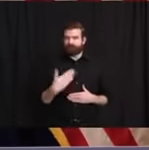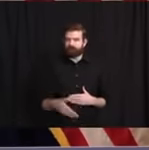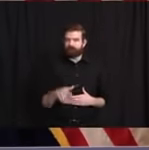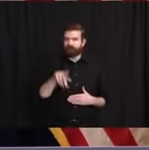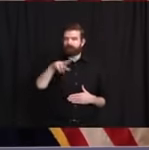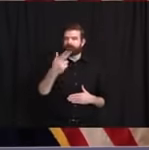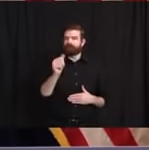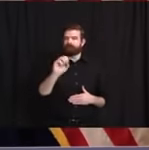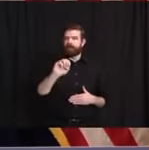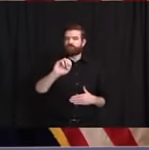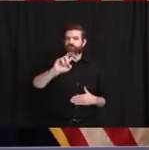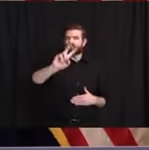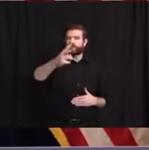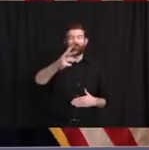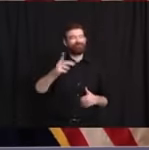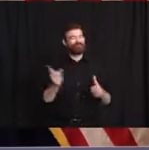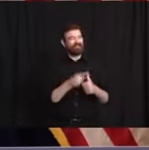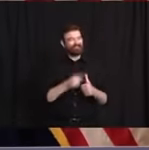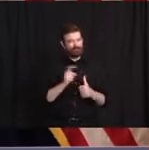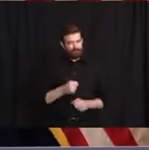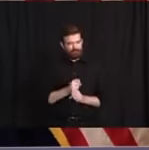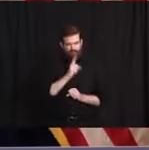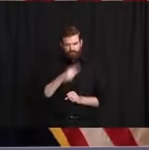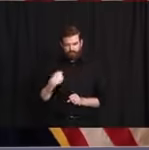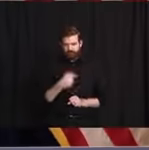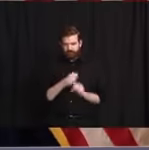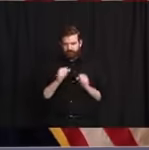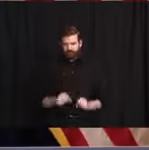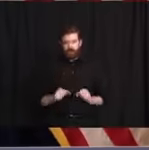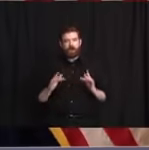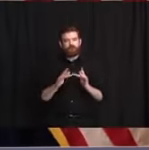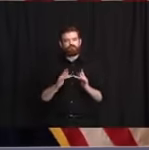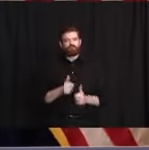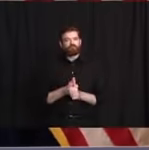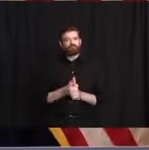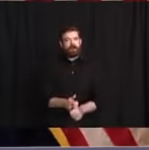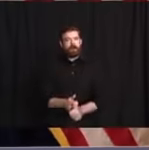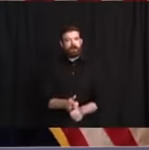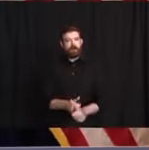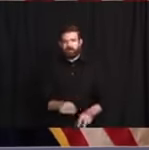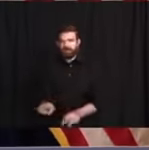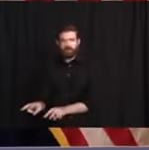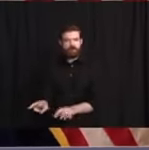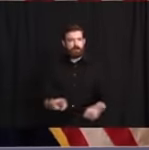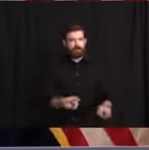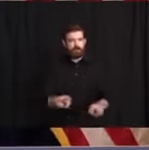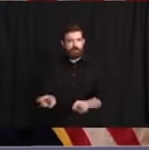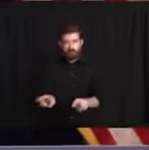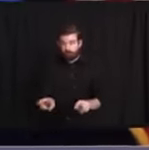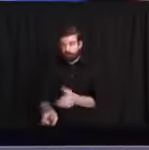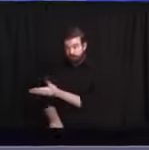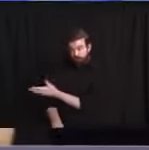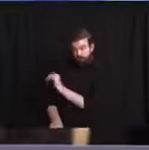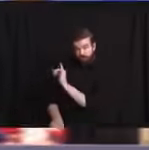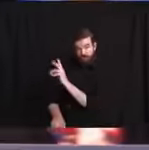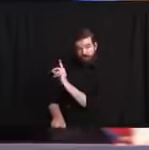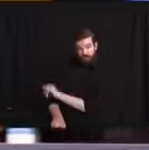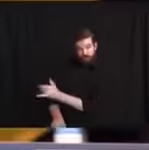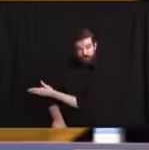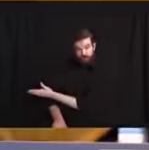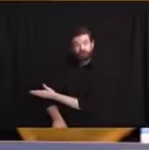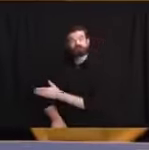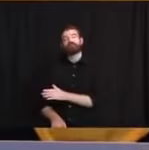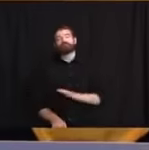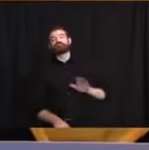our restart and recovery. And so that's a work in progress. But Judy, I would love you to add any meat to those bones. Sure. We have a group working